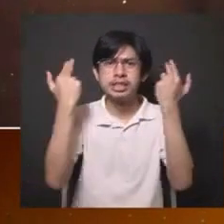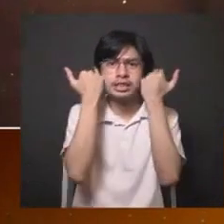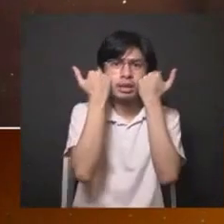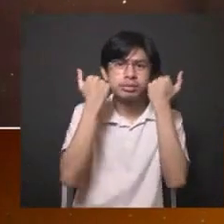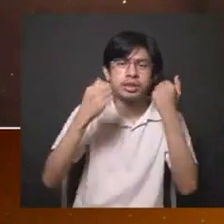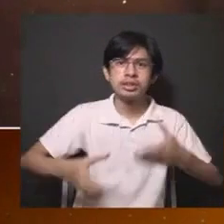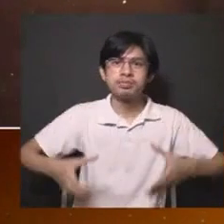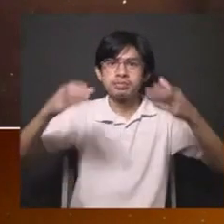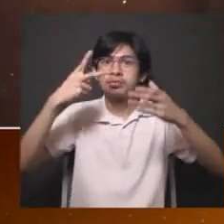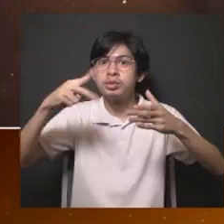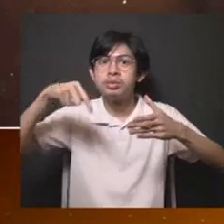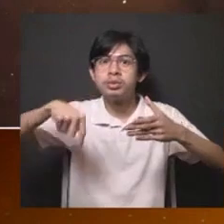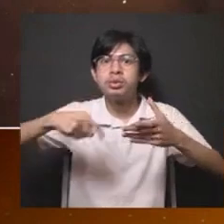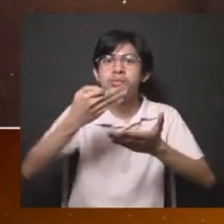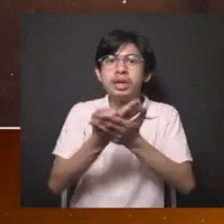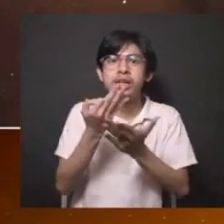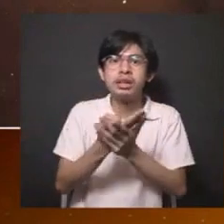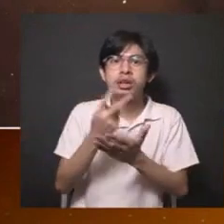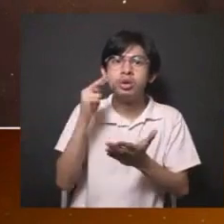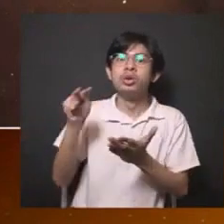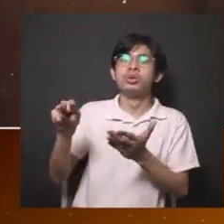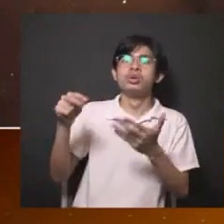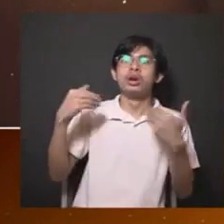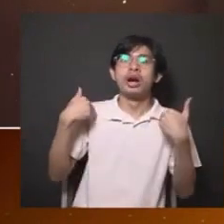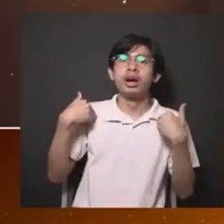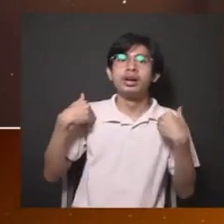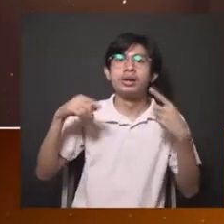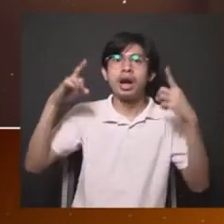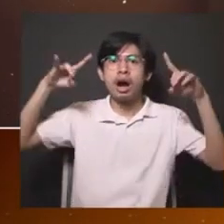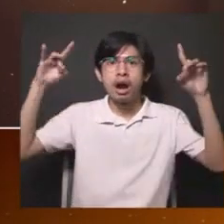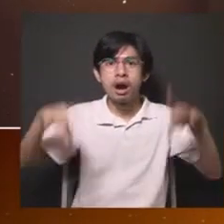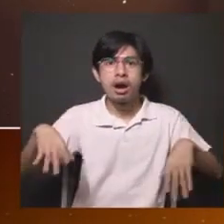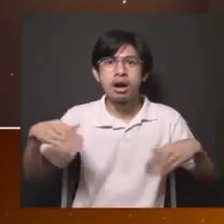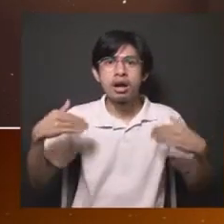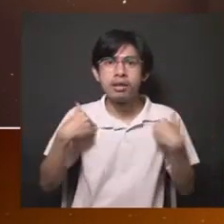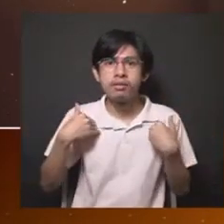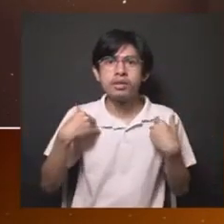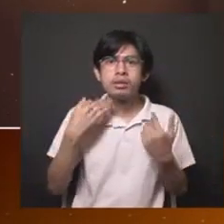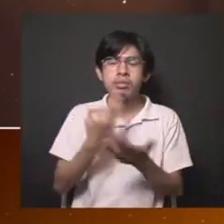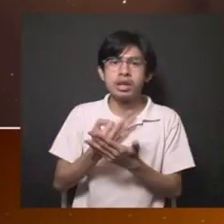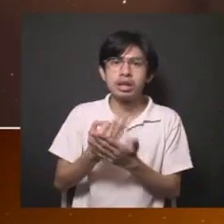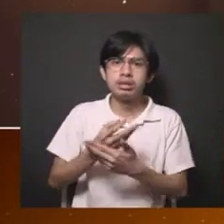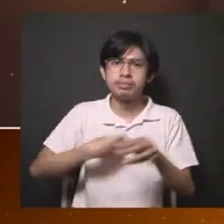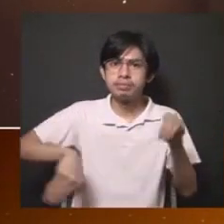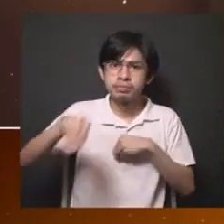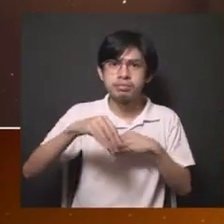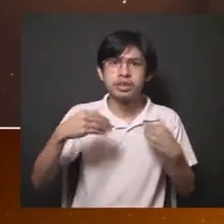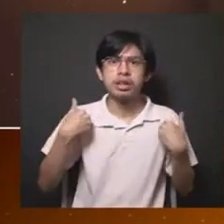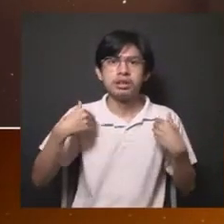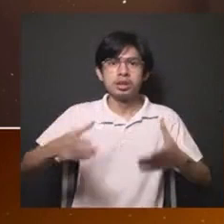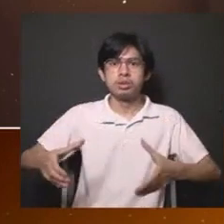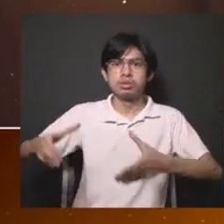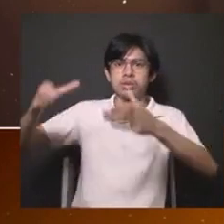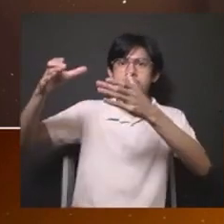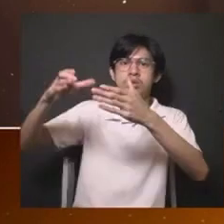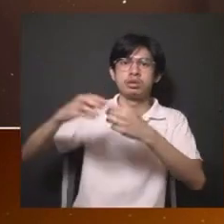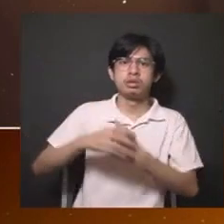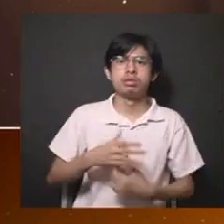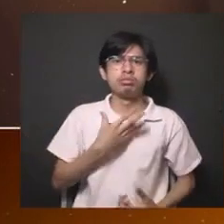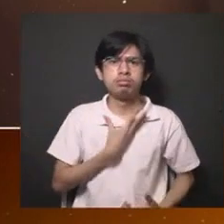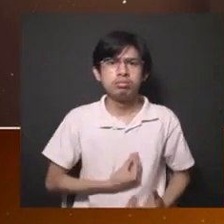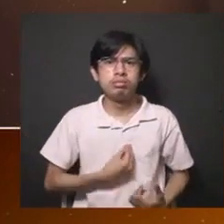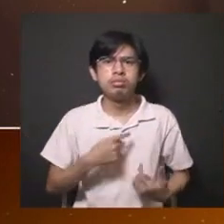"Look," he exclaimed to his brothers, "my money has been returned. It's here in my sack." And then their hearts